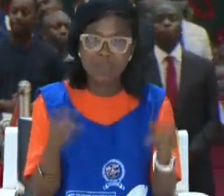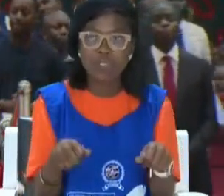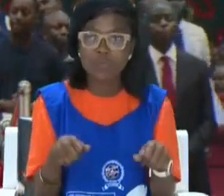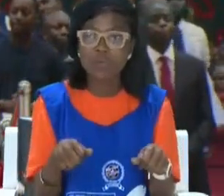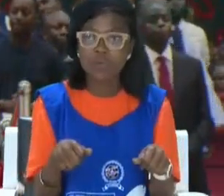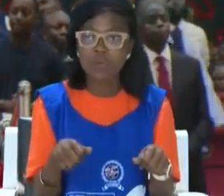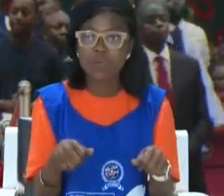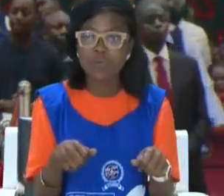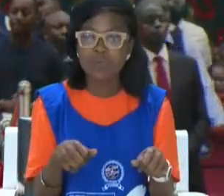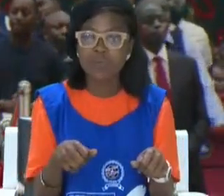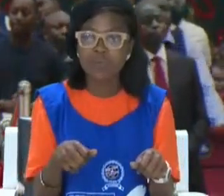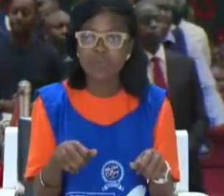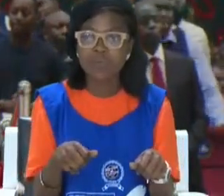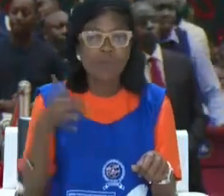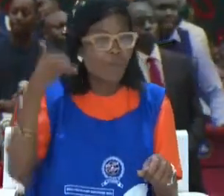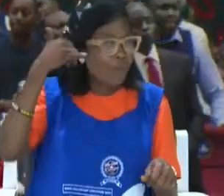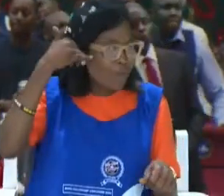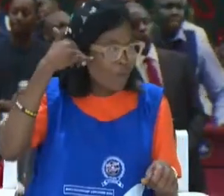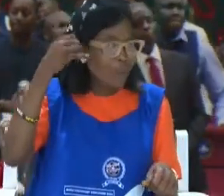Phone them.